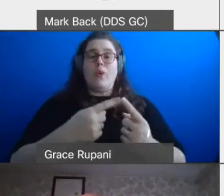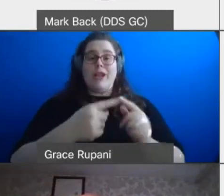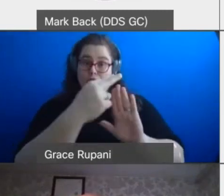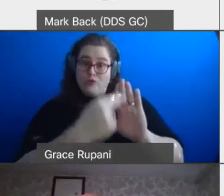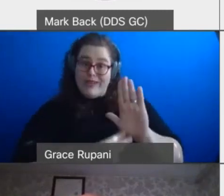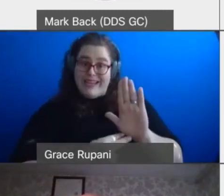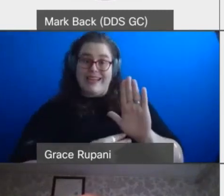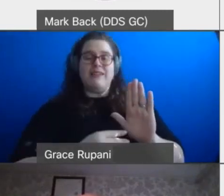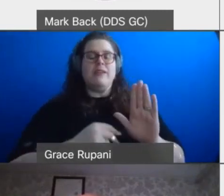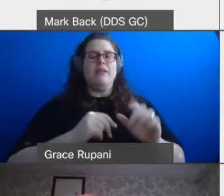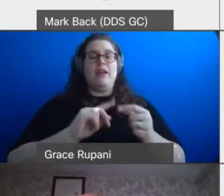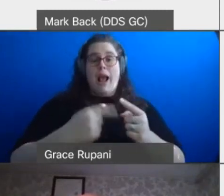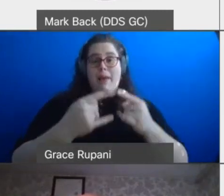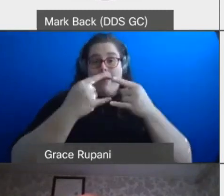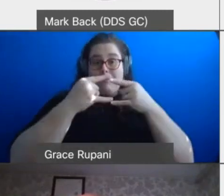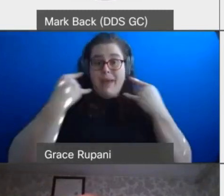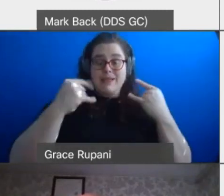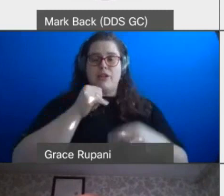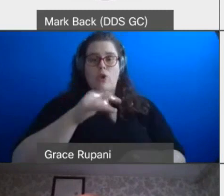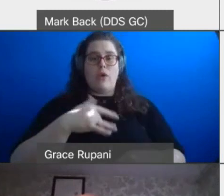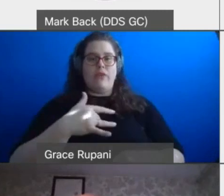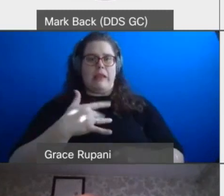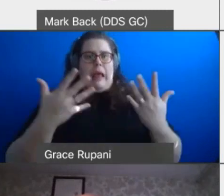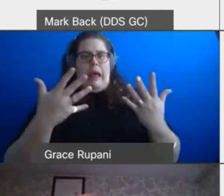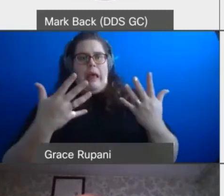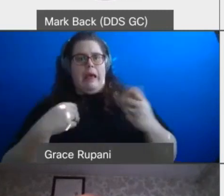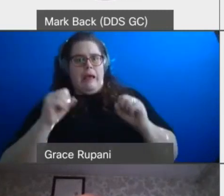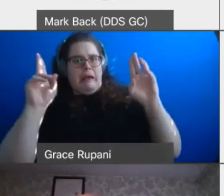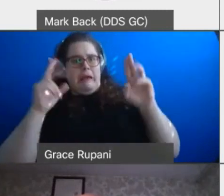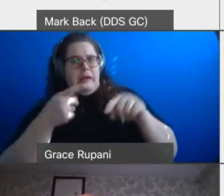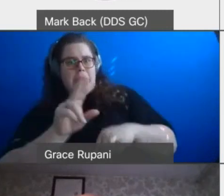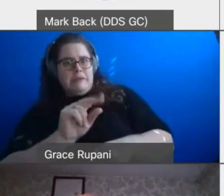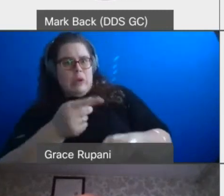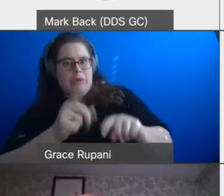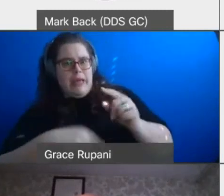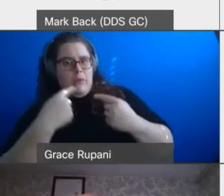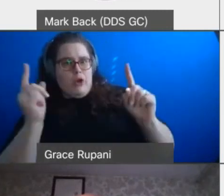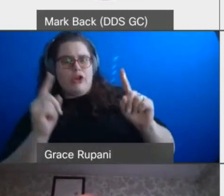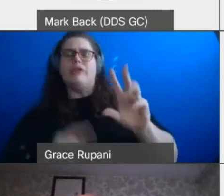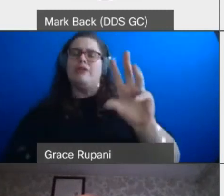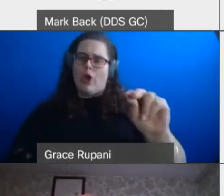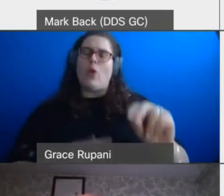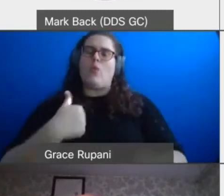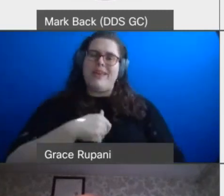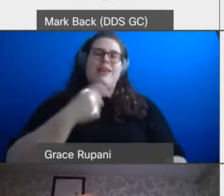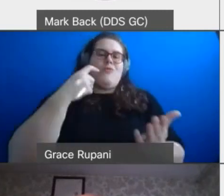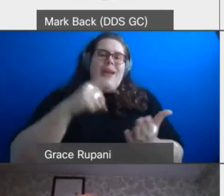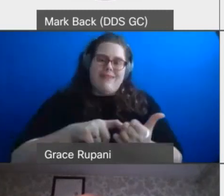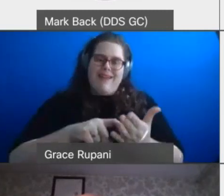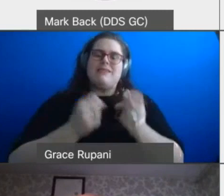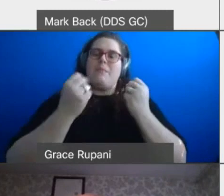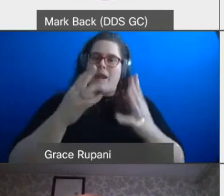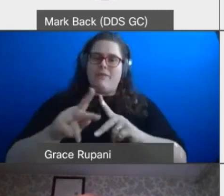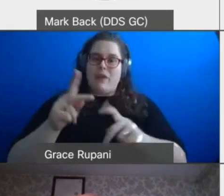notice about the mask, because we recognize that many of the people that you will be taking there are not able to wear a mask.